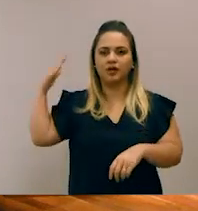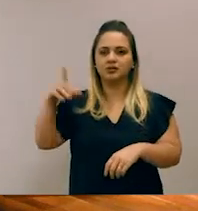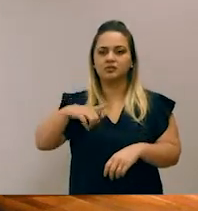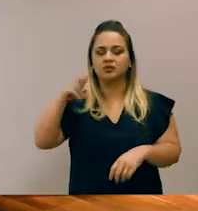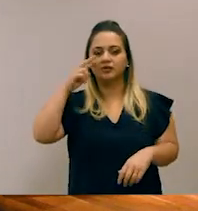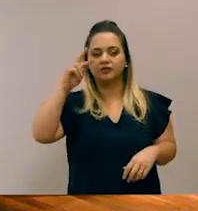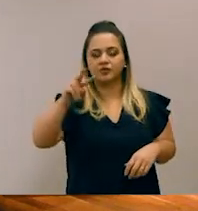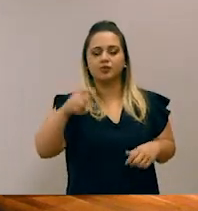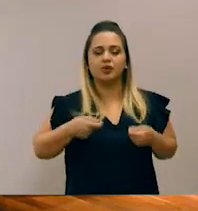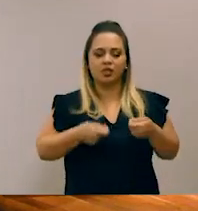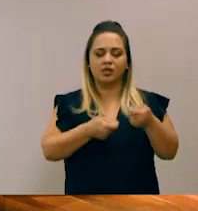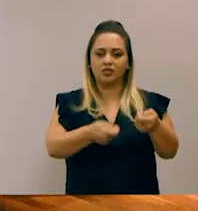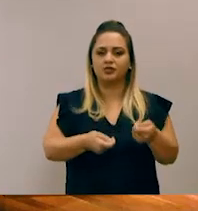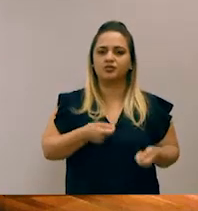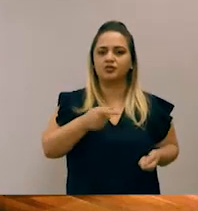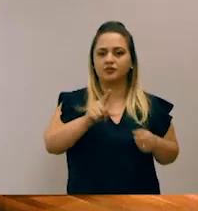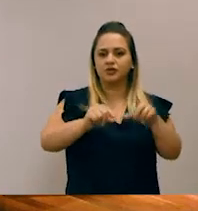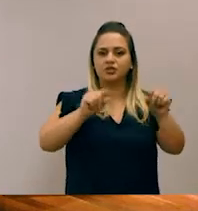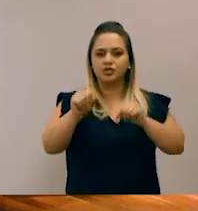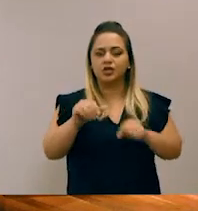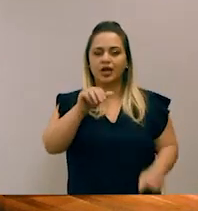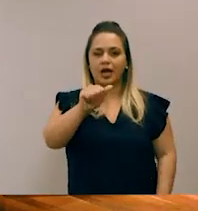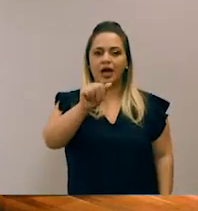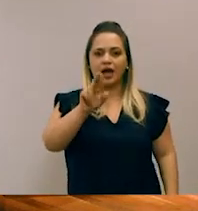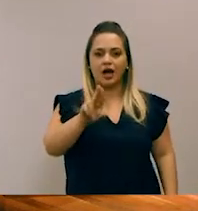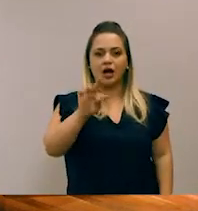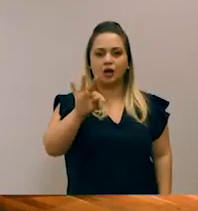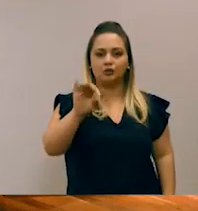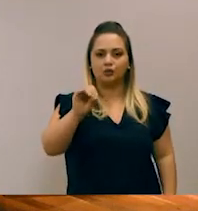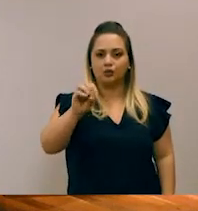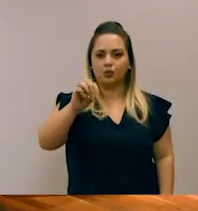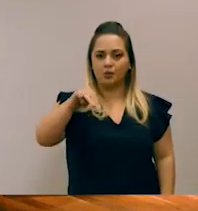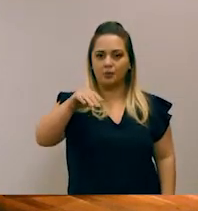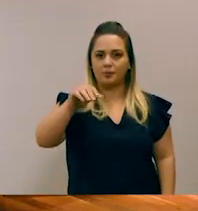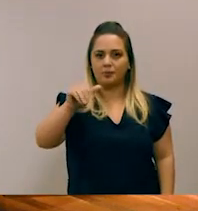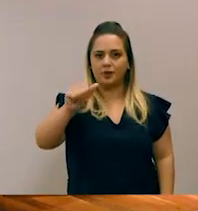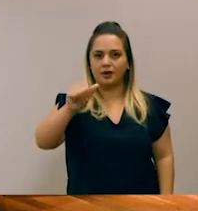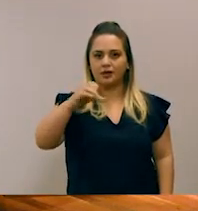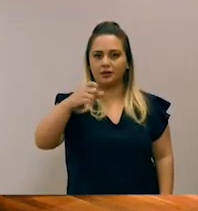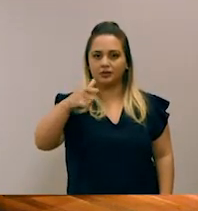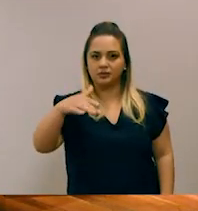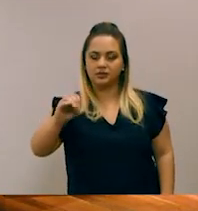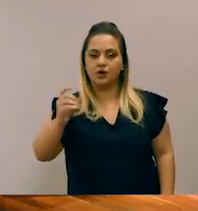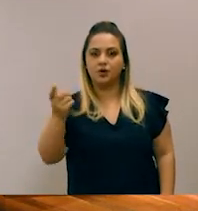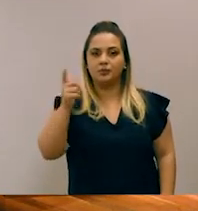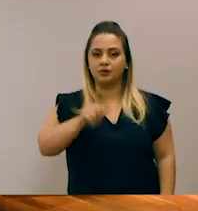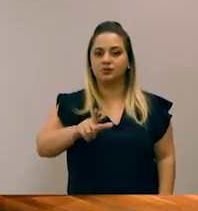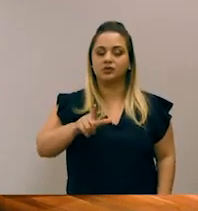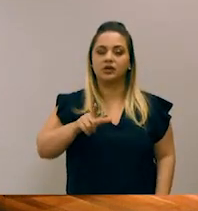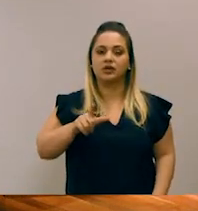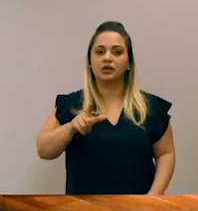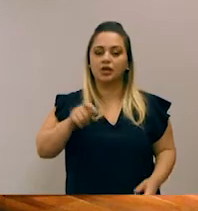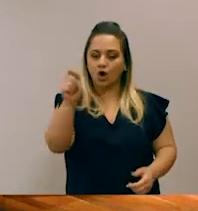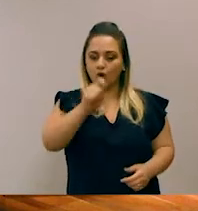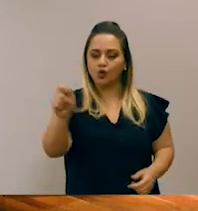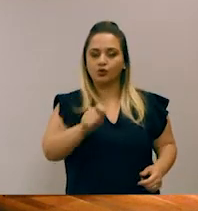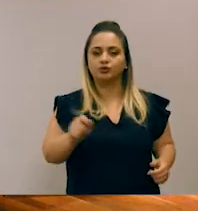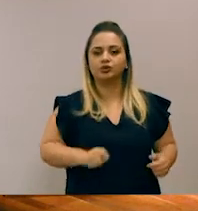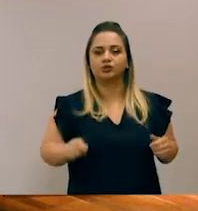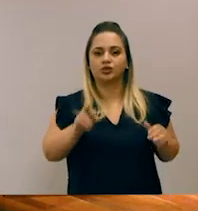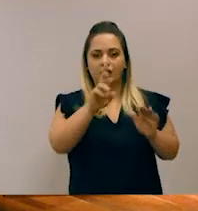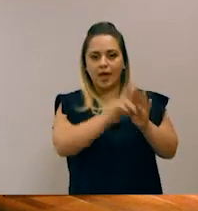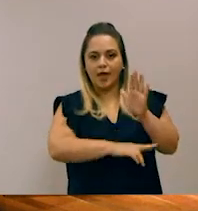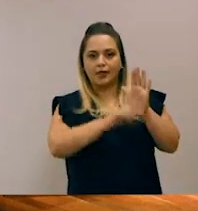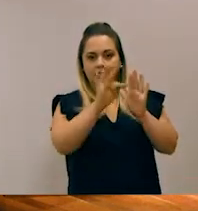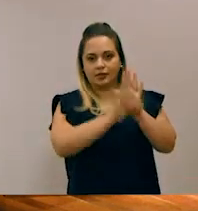saw in the attempt of automation, of correction, of writing, of essays